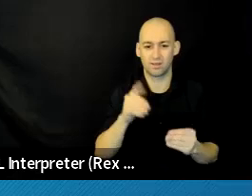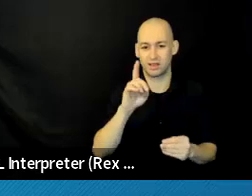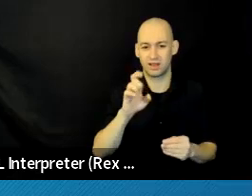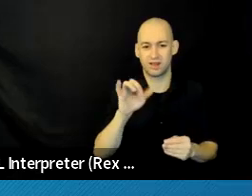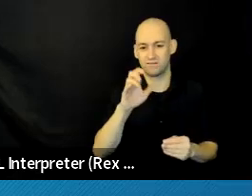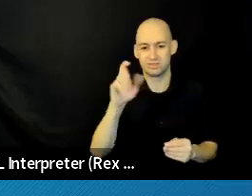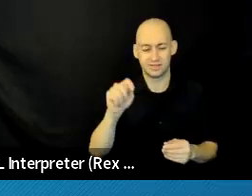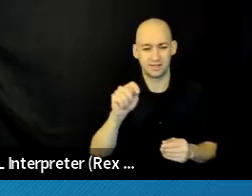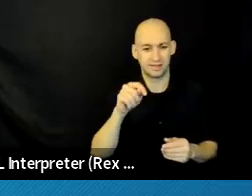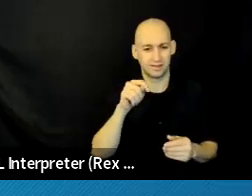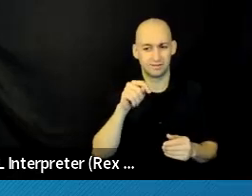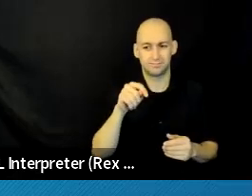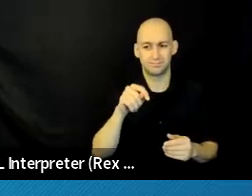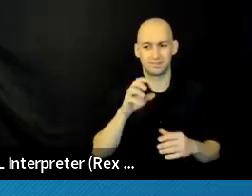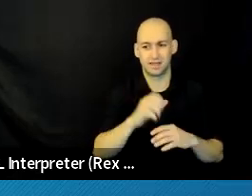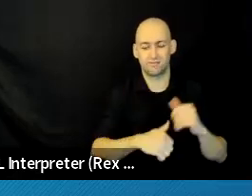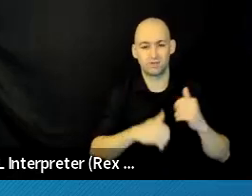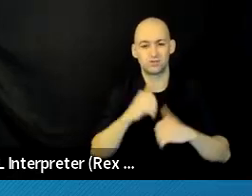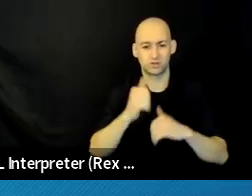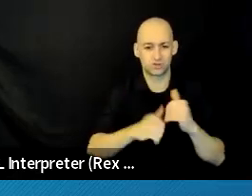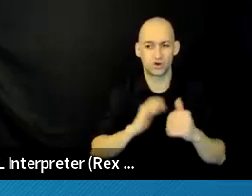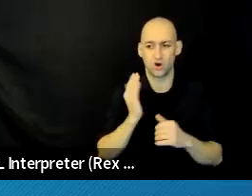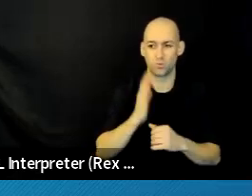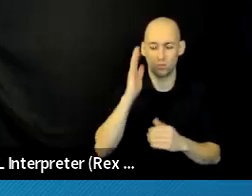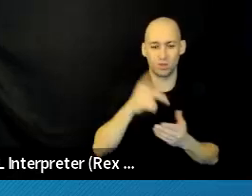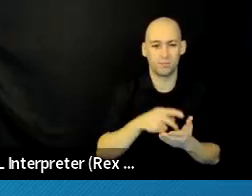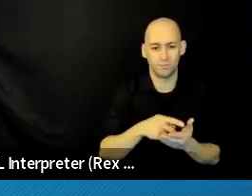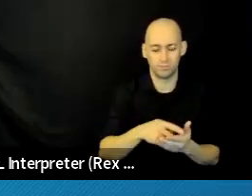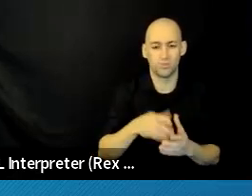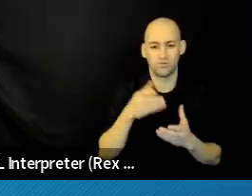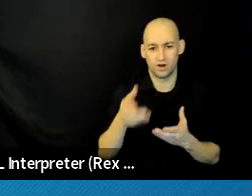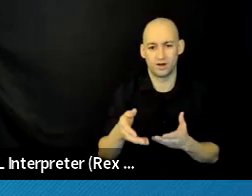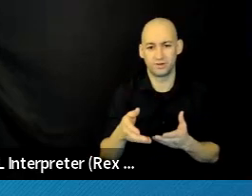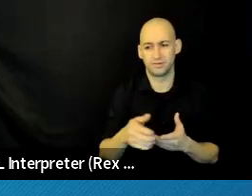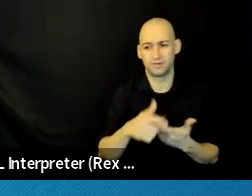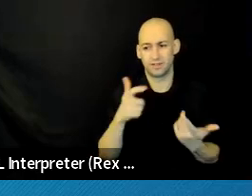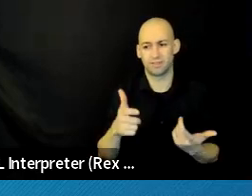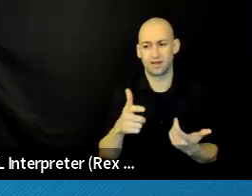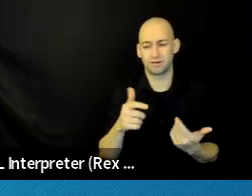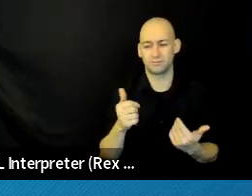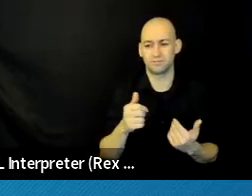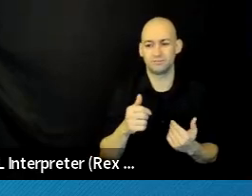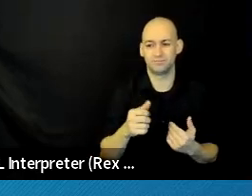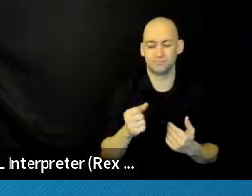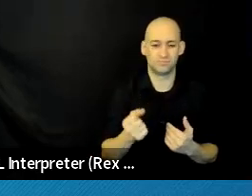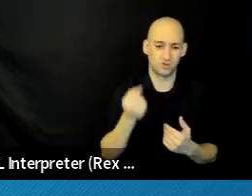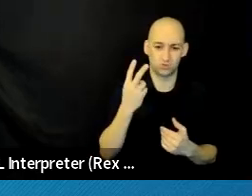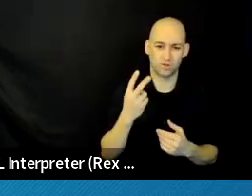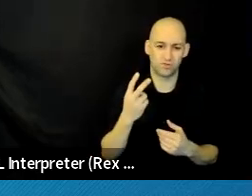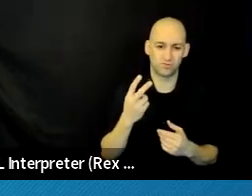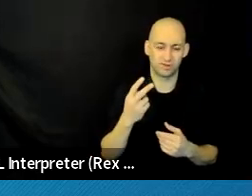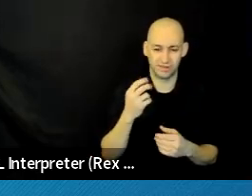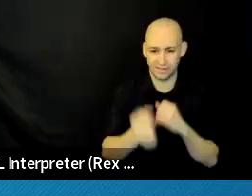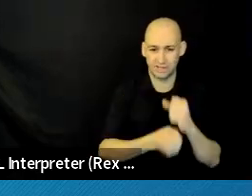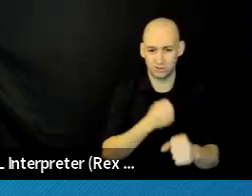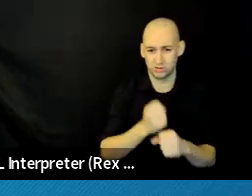in California, we're going to provide a large part over the last 12 years. We pay over $12 million in taxes